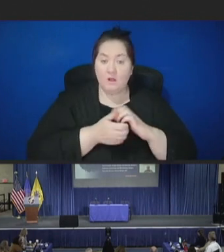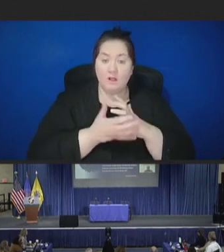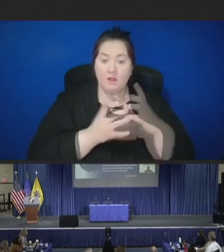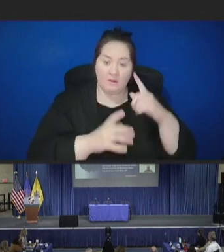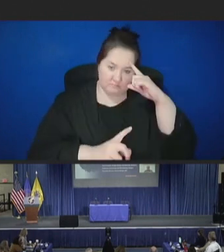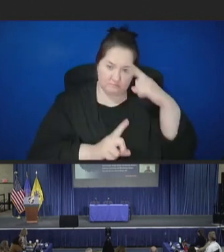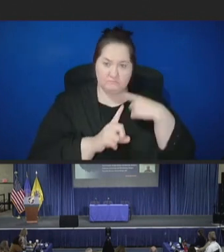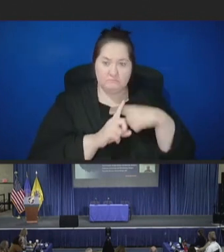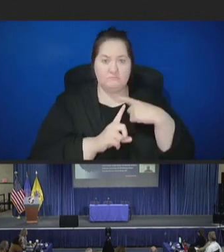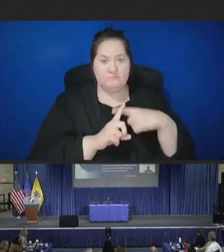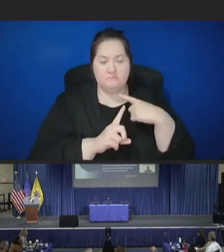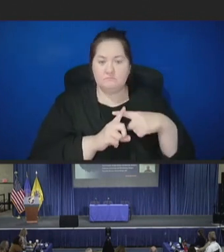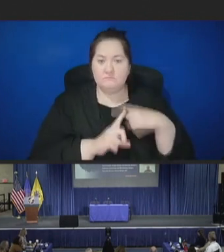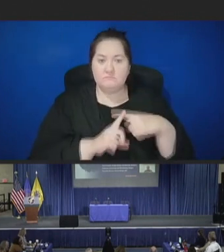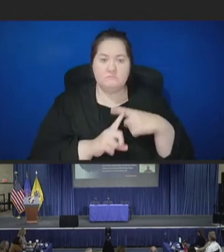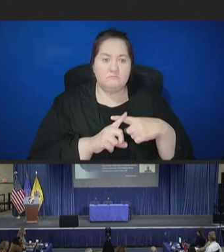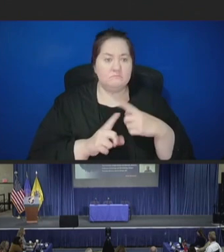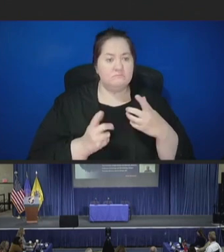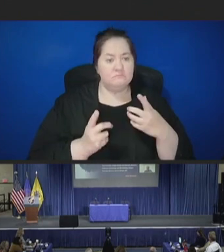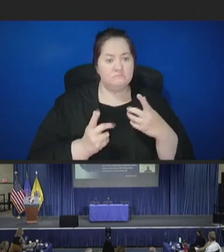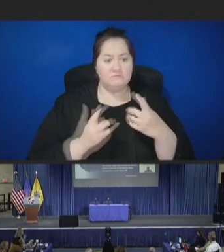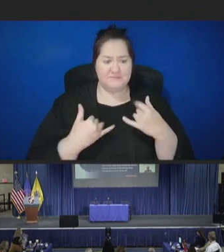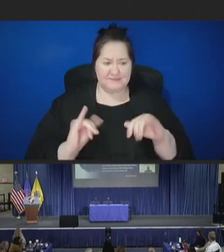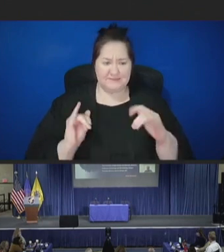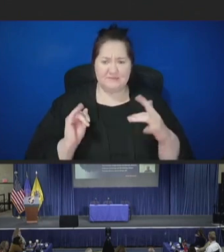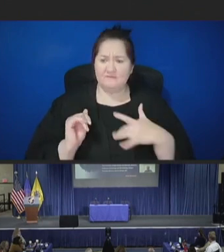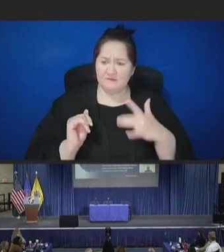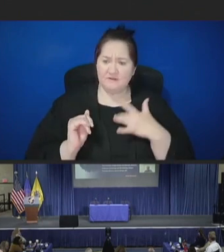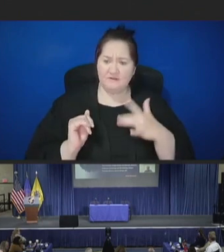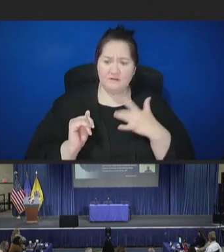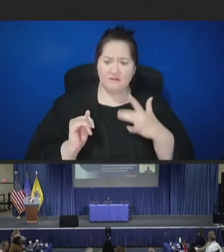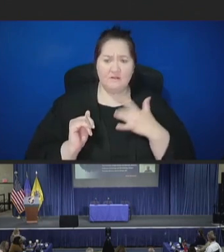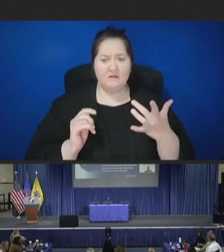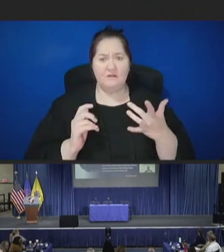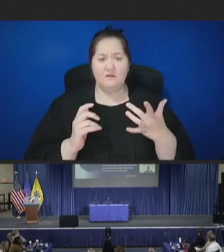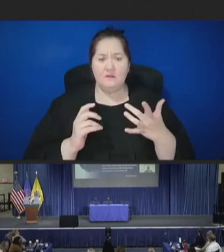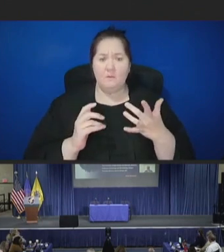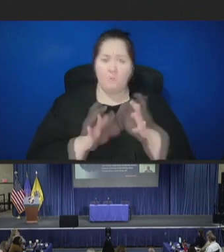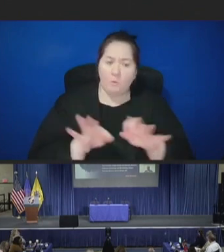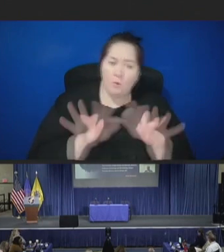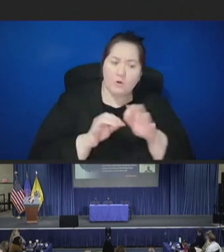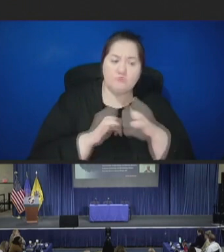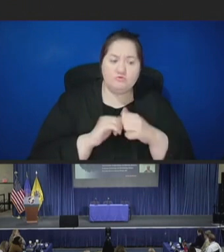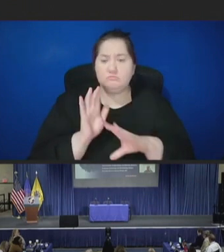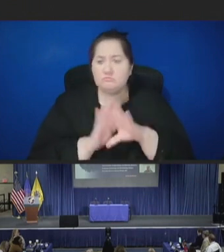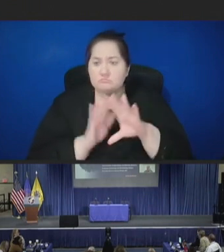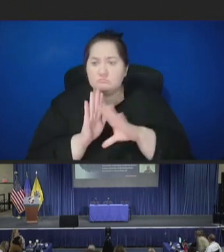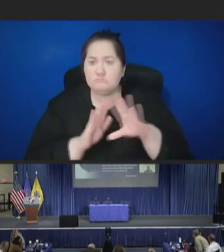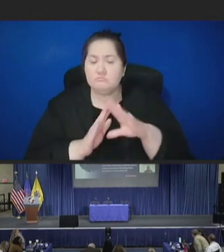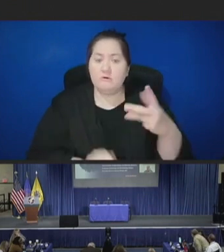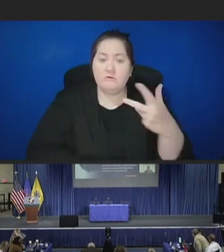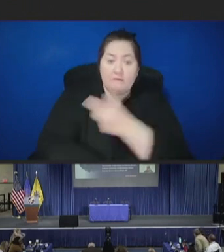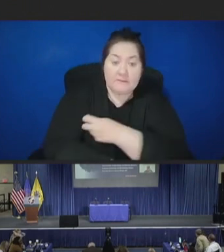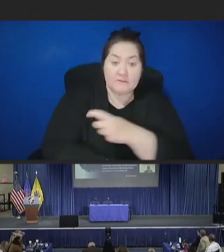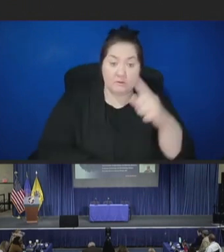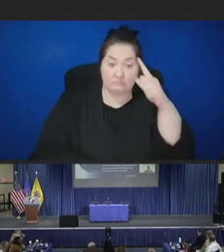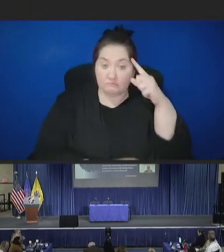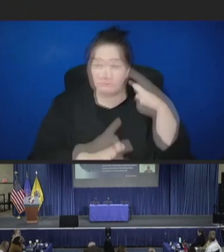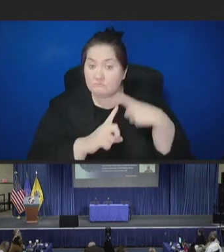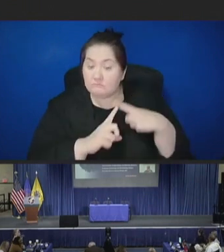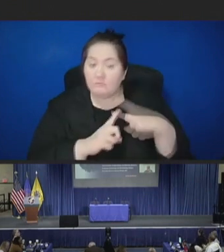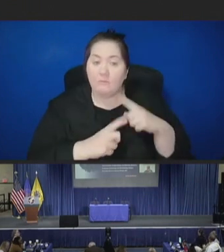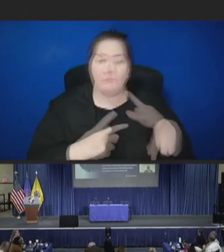optimism about, and we still feel a lot of importance of trying to develop a vaccine. We have a lot of optimism